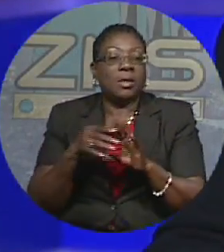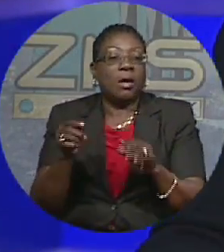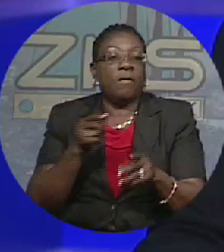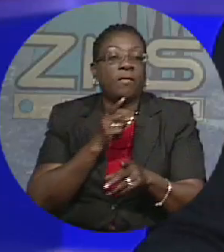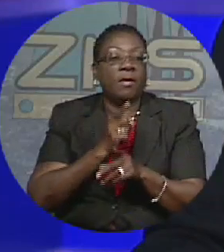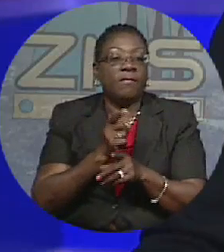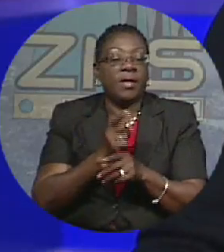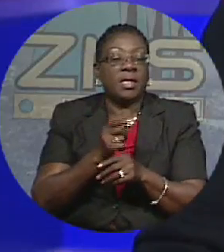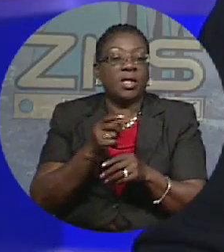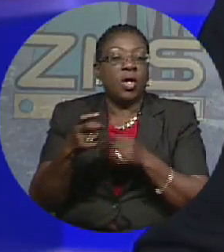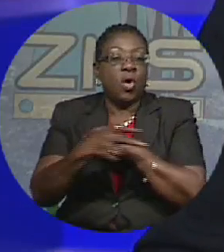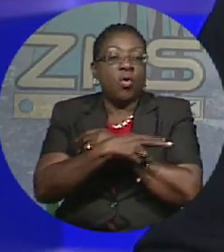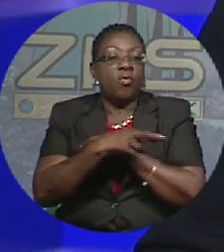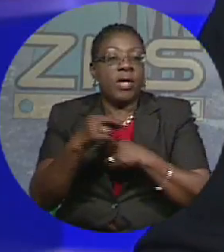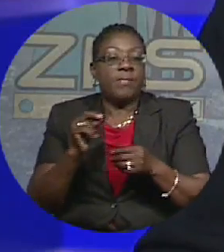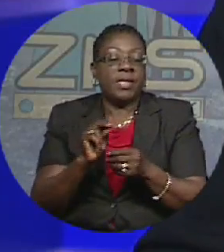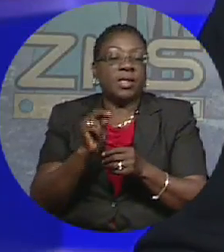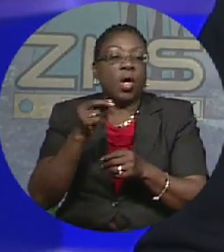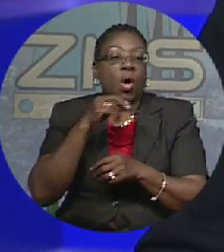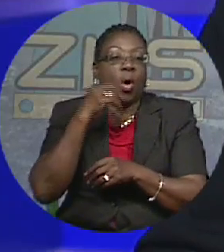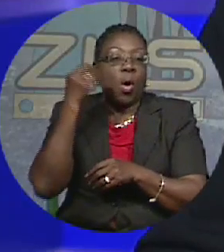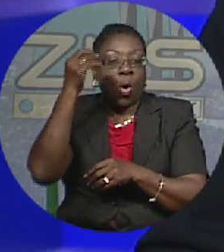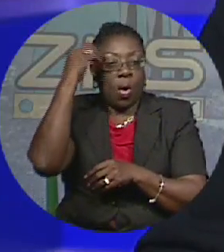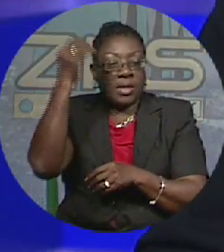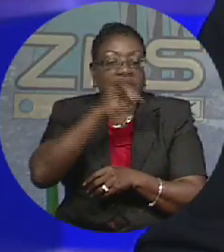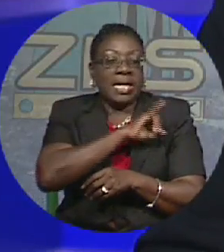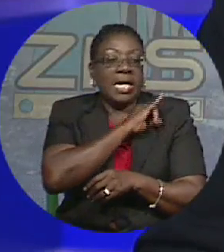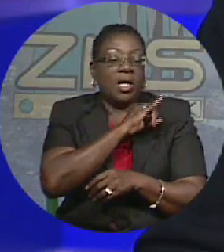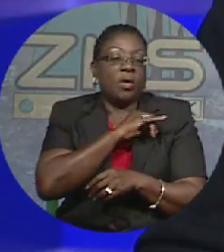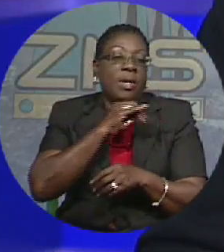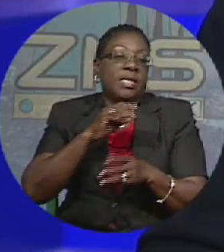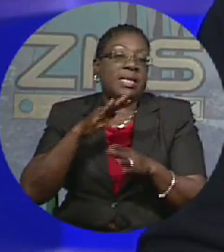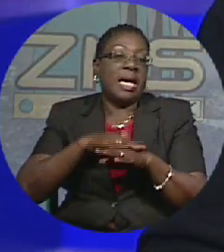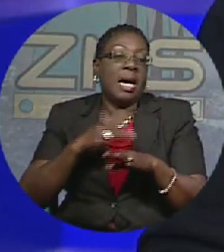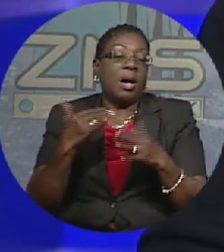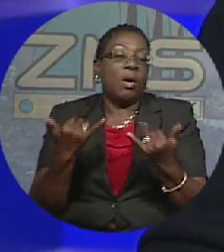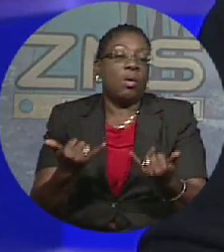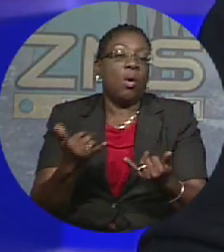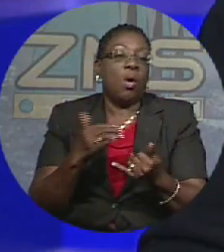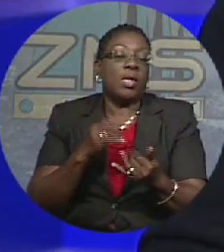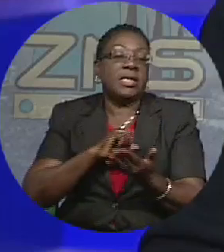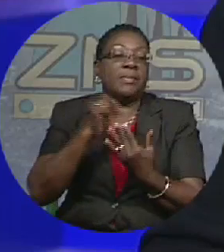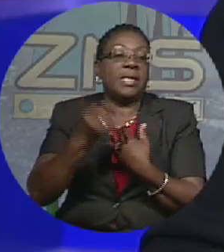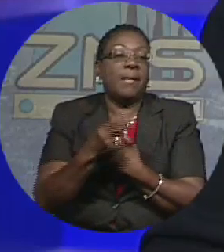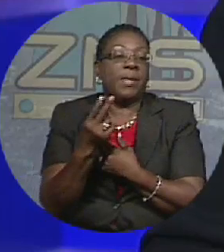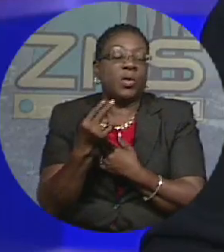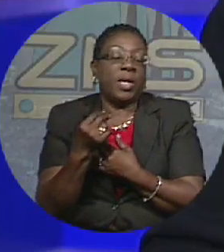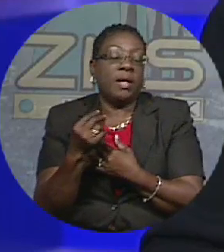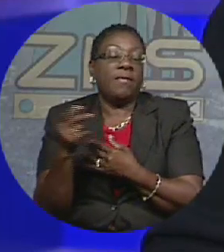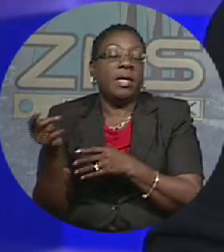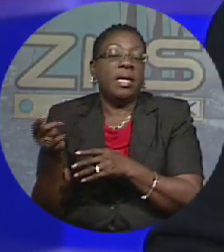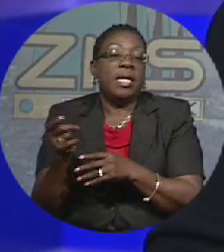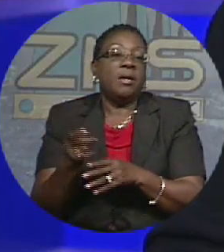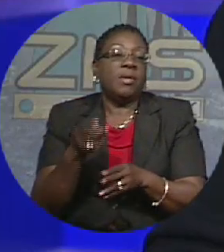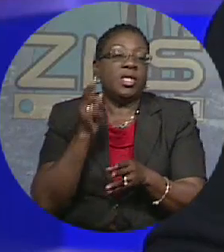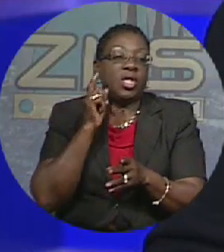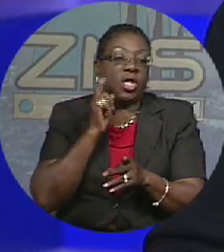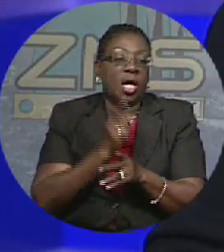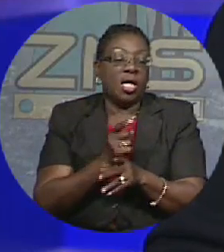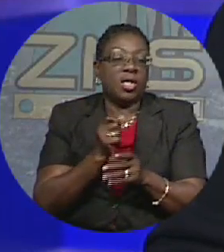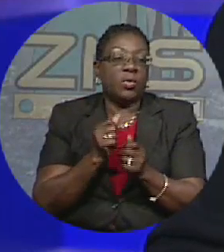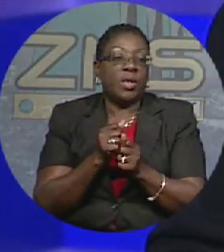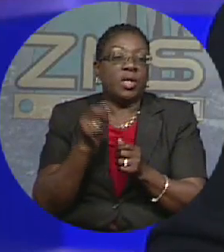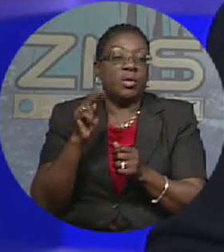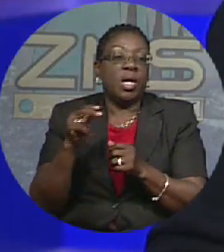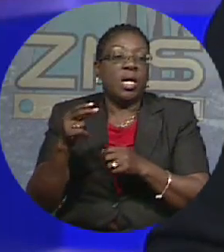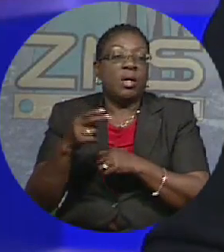convicted rapist Oscar Ingram has been pushed back to September 12th. He's facing a possible life term after jurors convicted him of 2 counts of burglary,